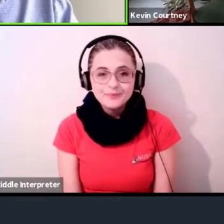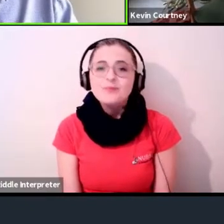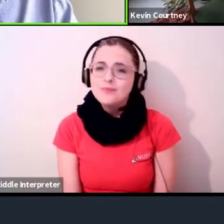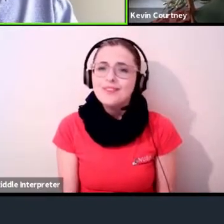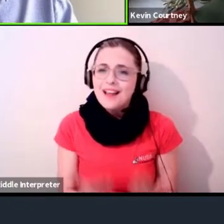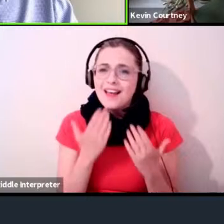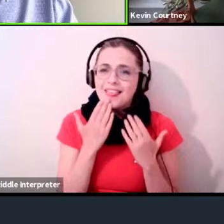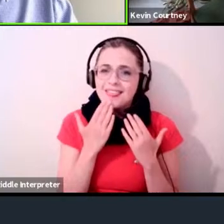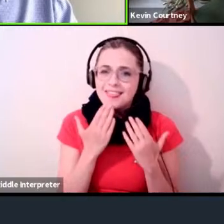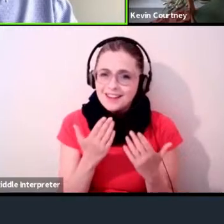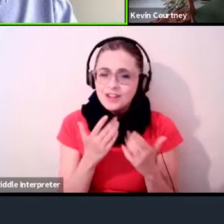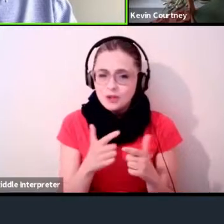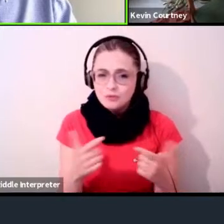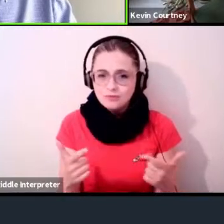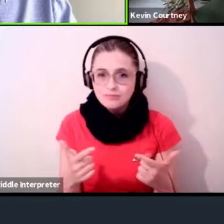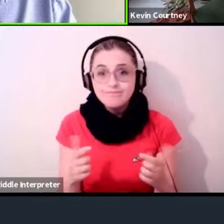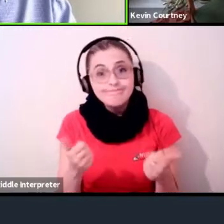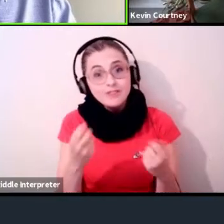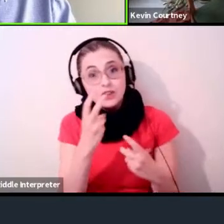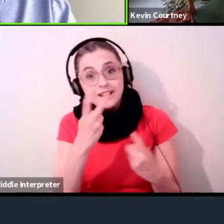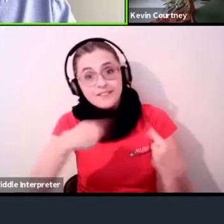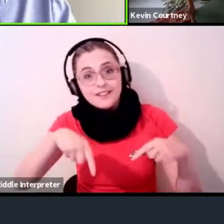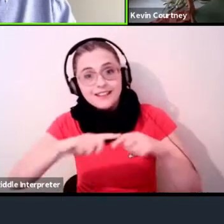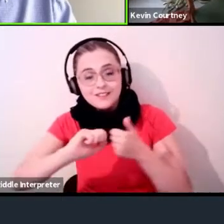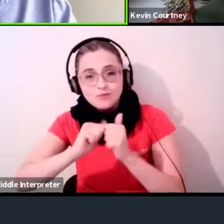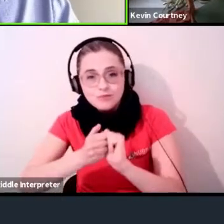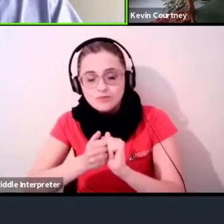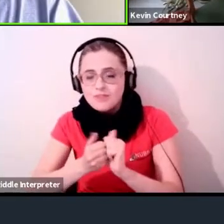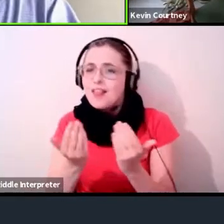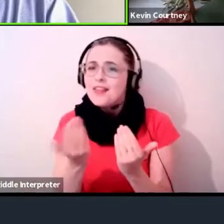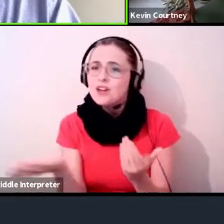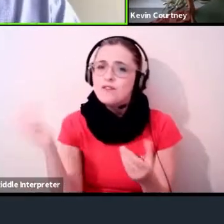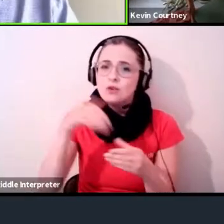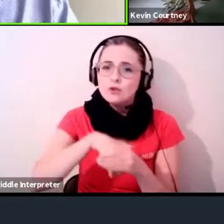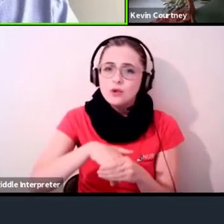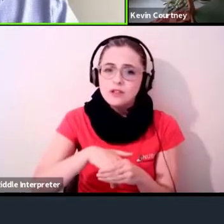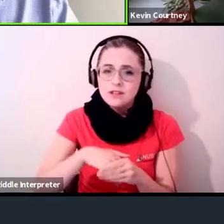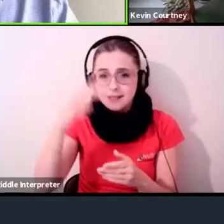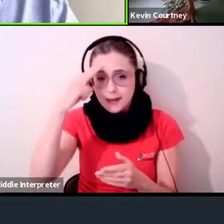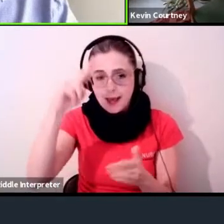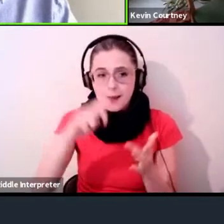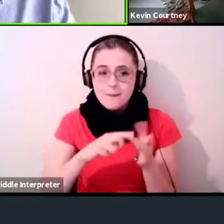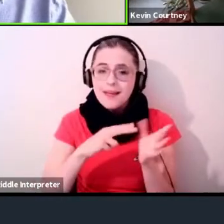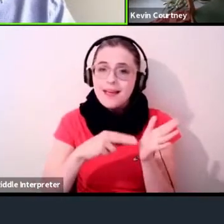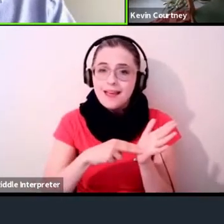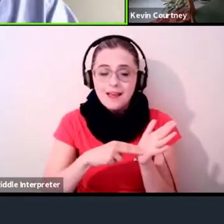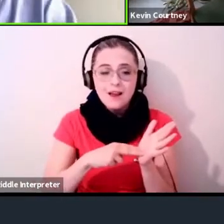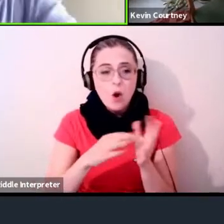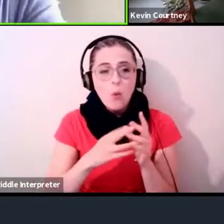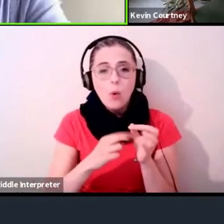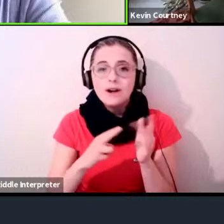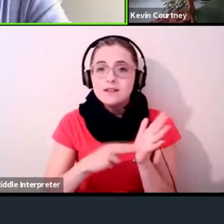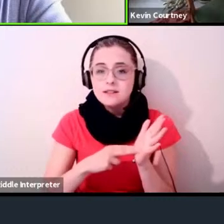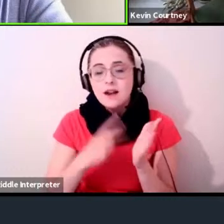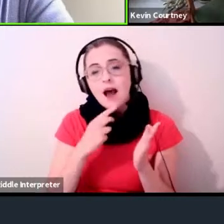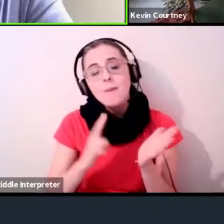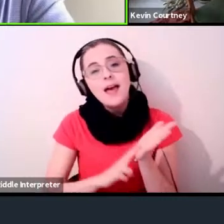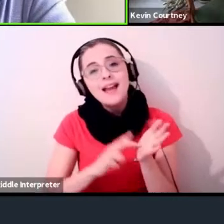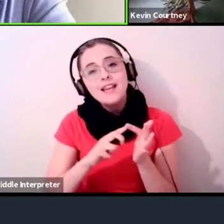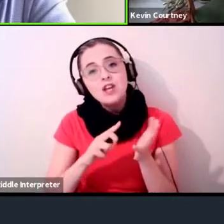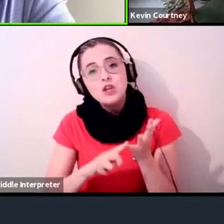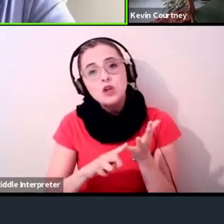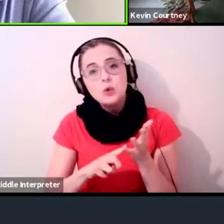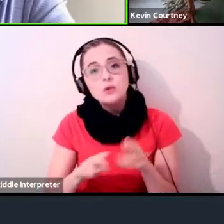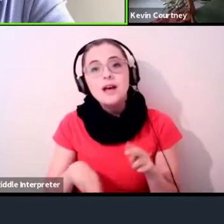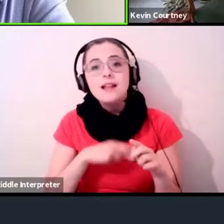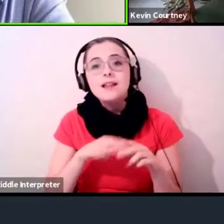Thanks very much for that. Good evening, colleagues. Thanks for joining us. My name is Ian Watkinson and I'm the NEU's National Executive Chair of